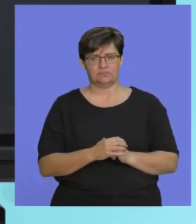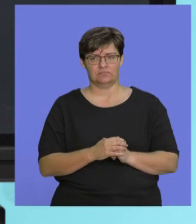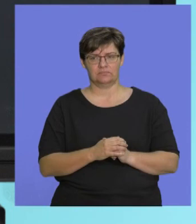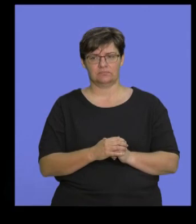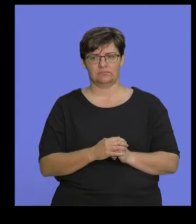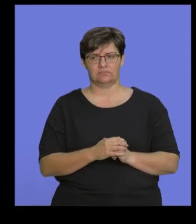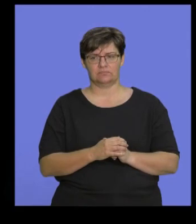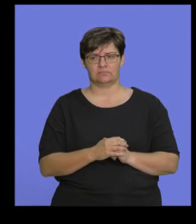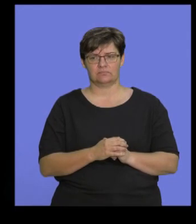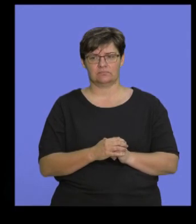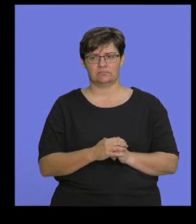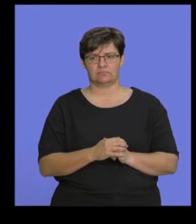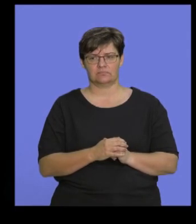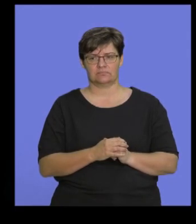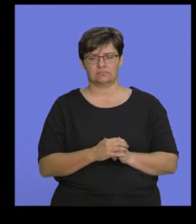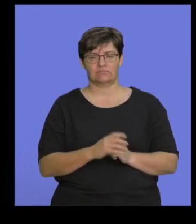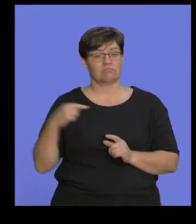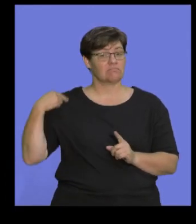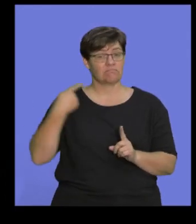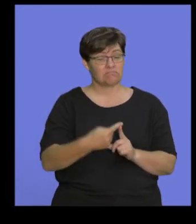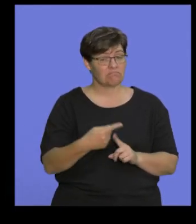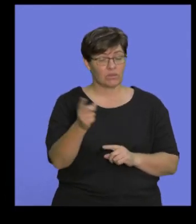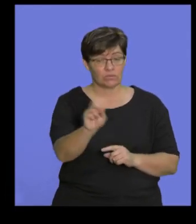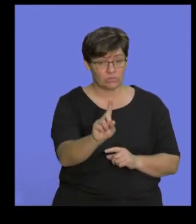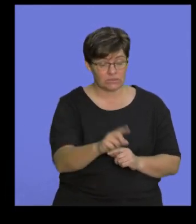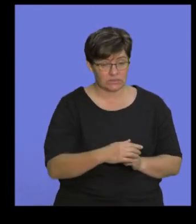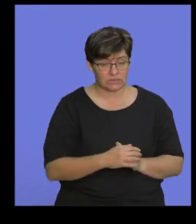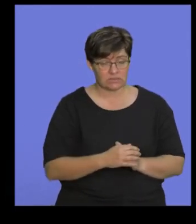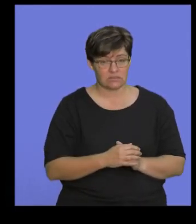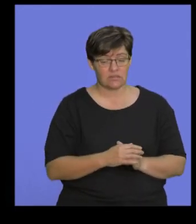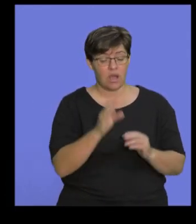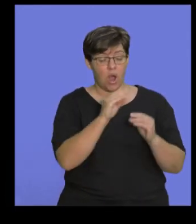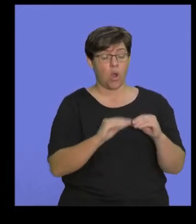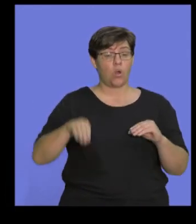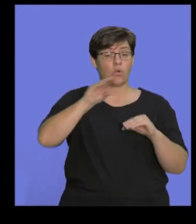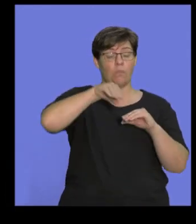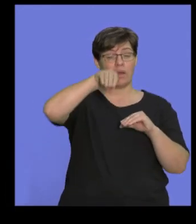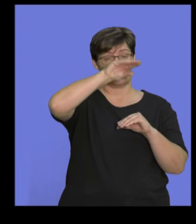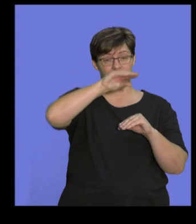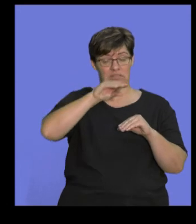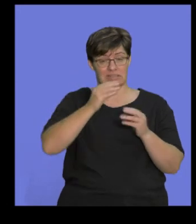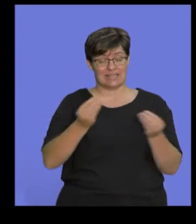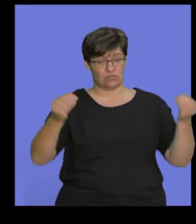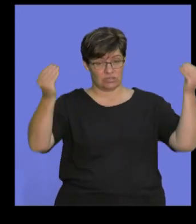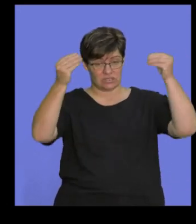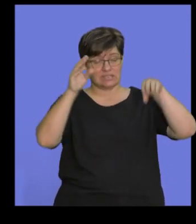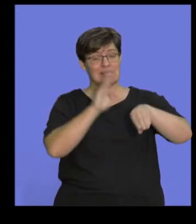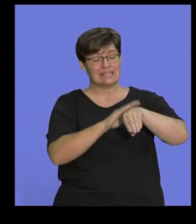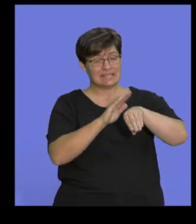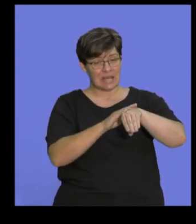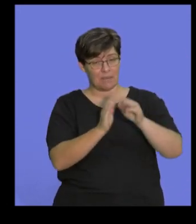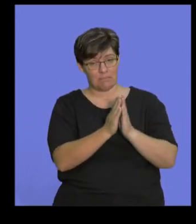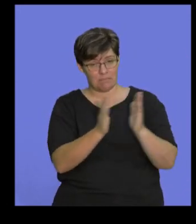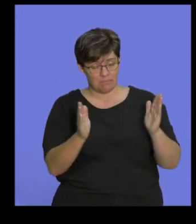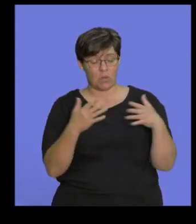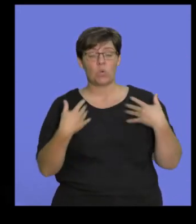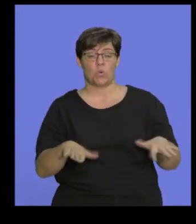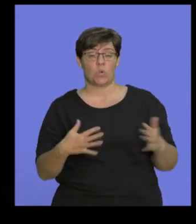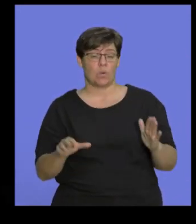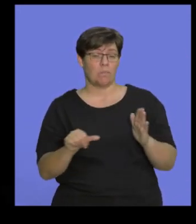Now, what we've done so far is with compound interest, the time period for earning interest is very